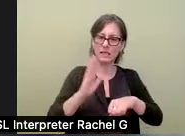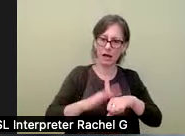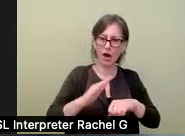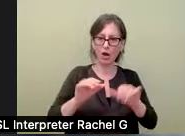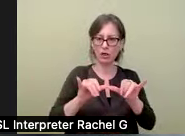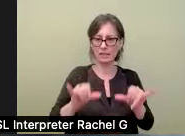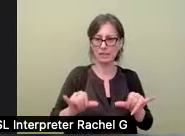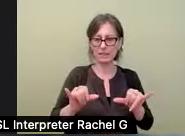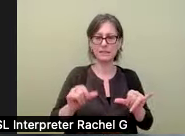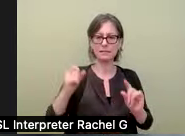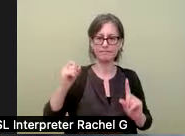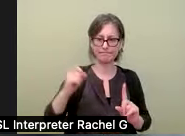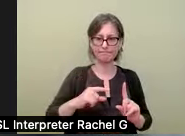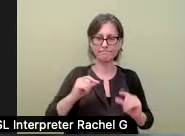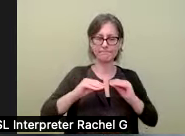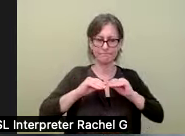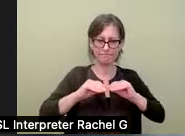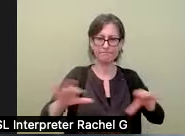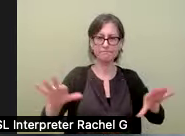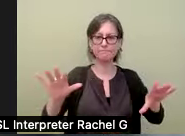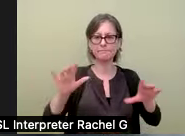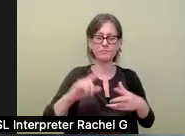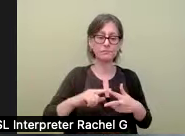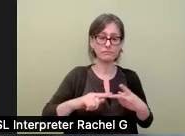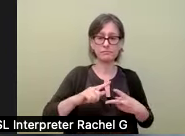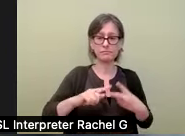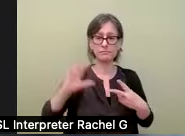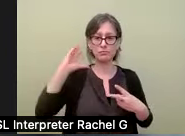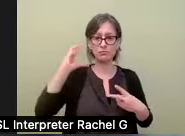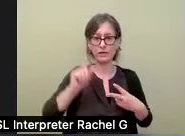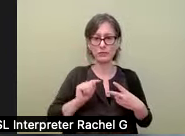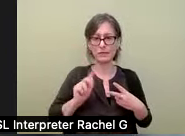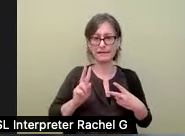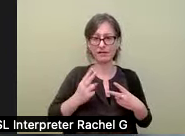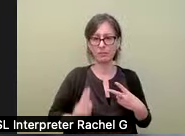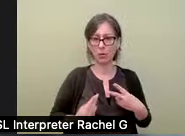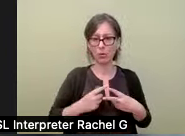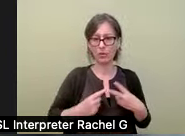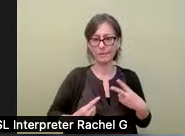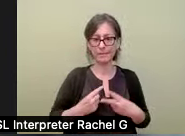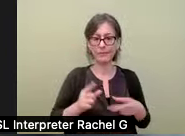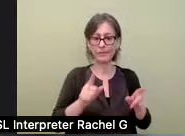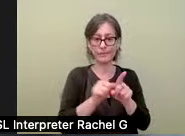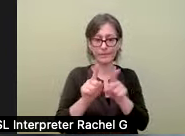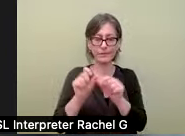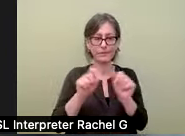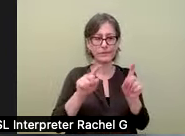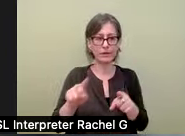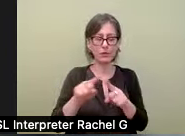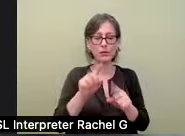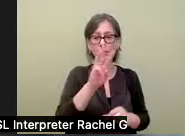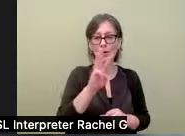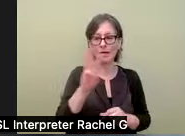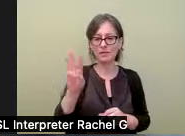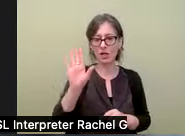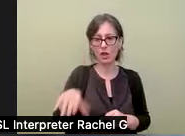and that information will go across your radio and your television screen. Also, you can go to the website in the